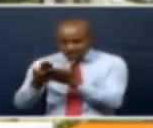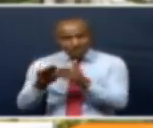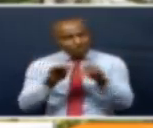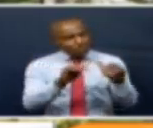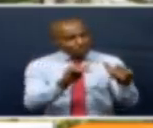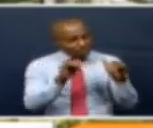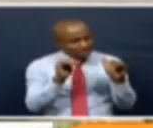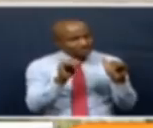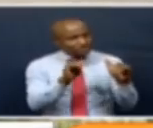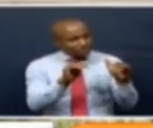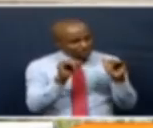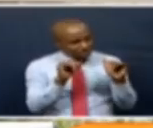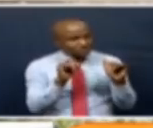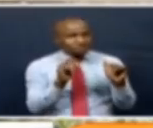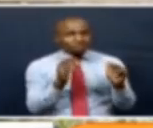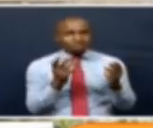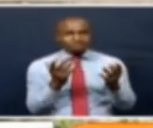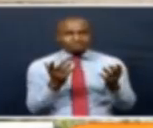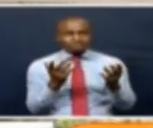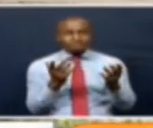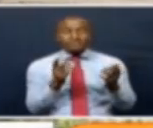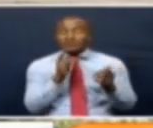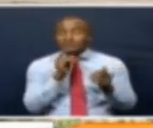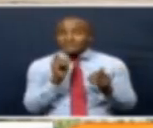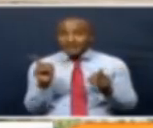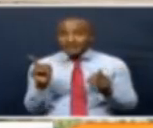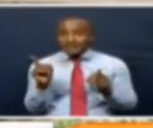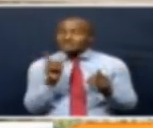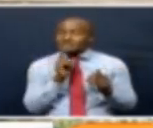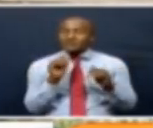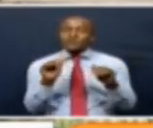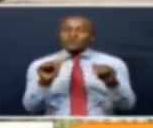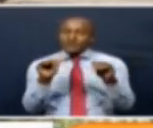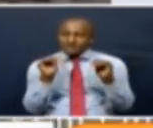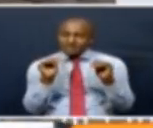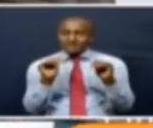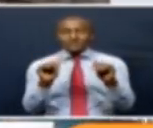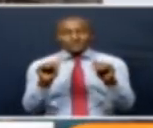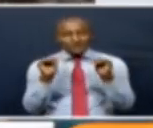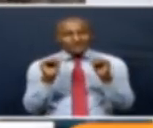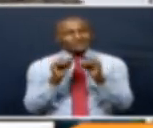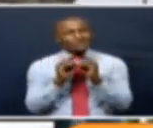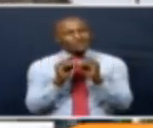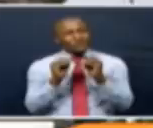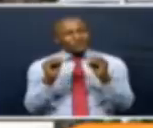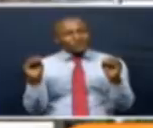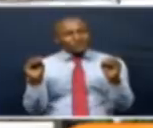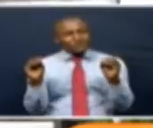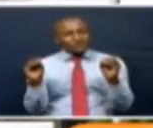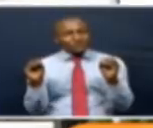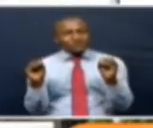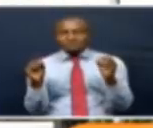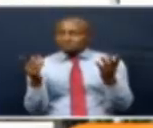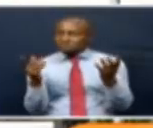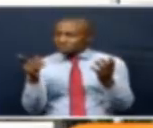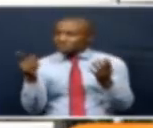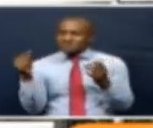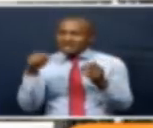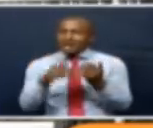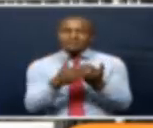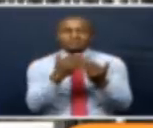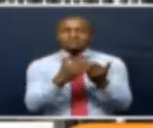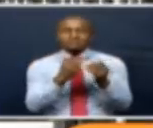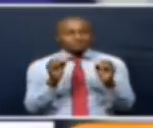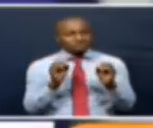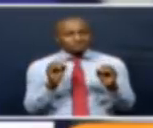room to be cleaned first. Job says they waited and then waited, but the doctor did not attend to his